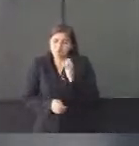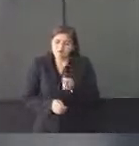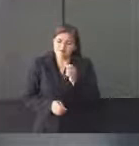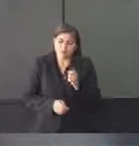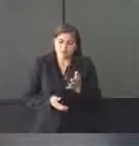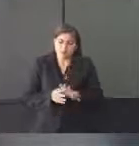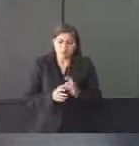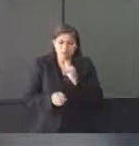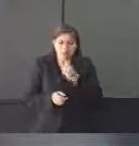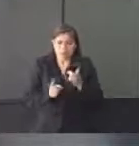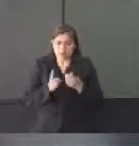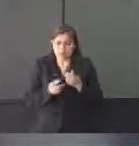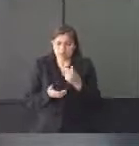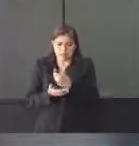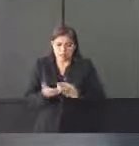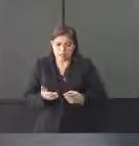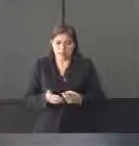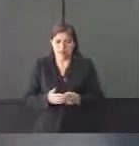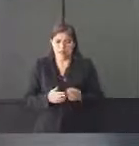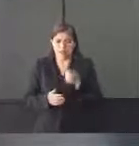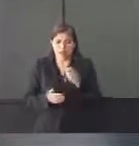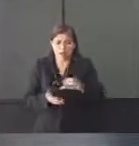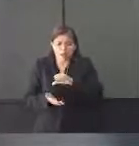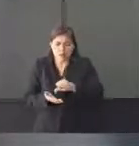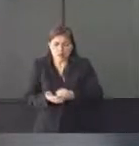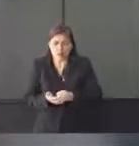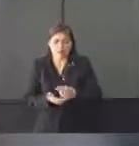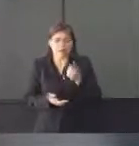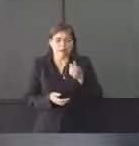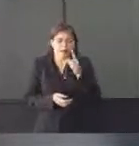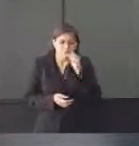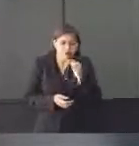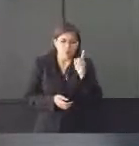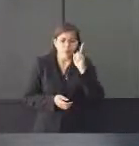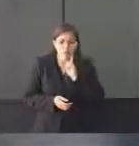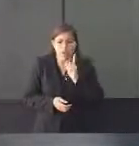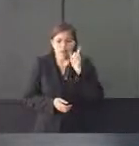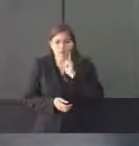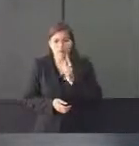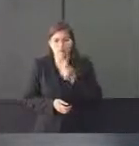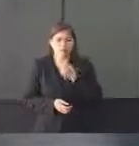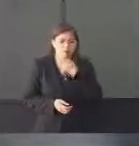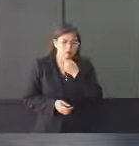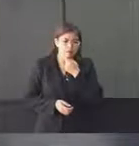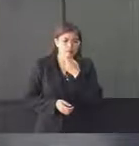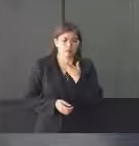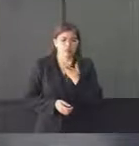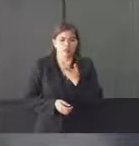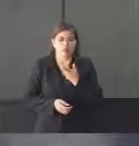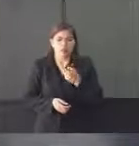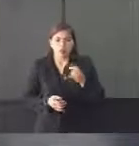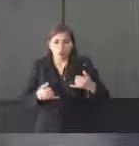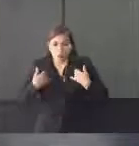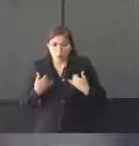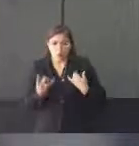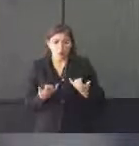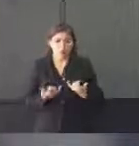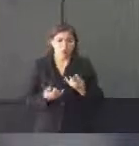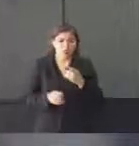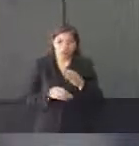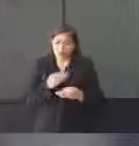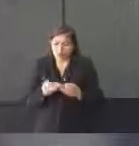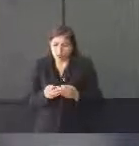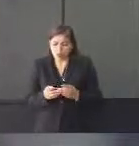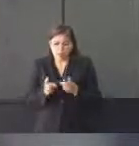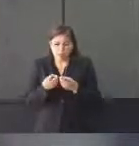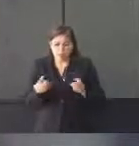identify how urban design, in fact, affects women, girls, boys, and young men, and how